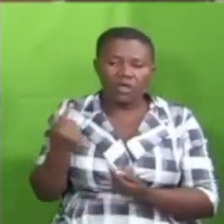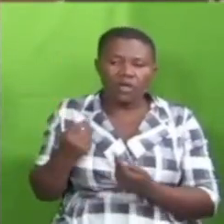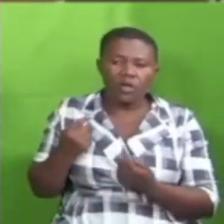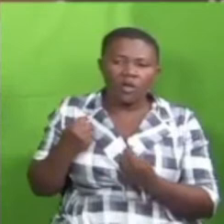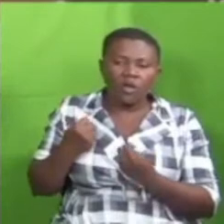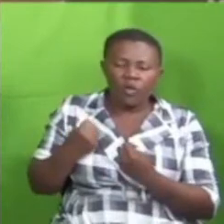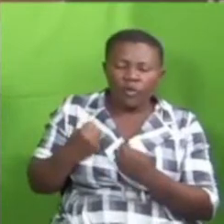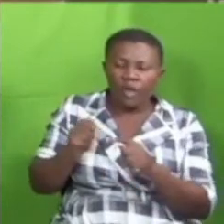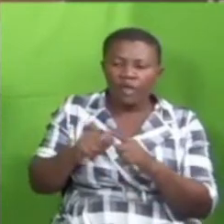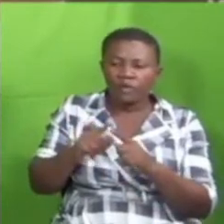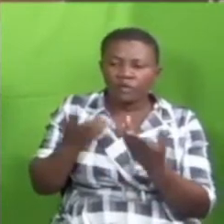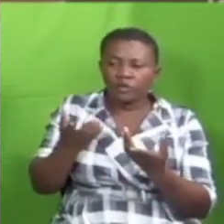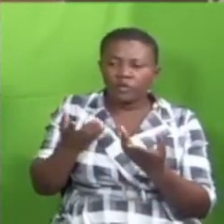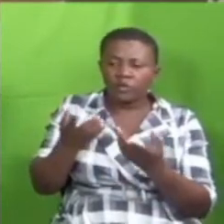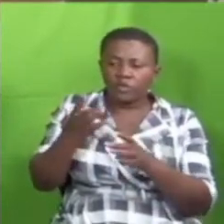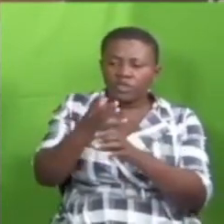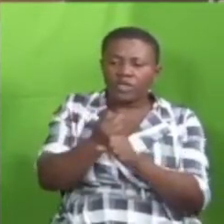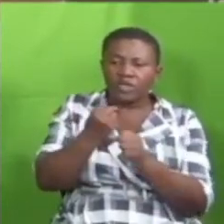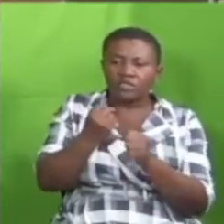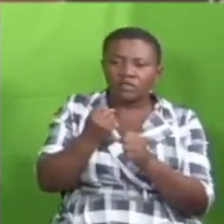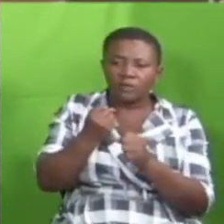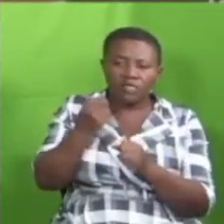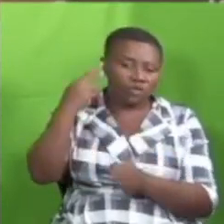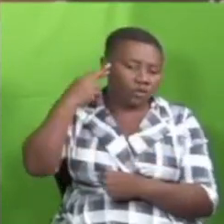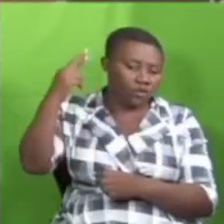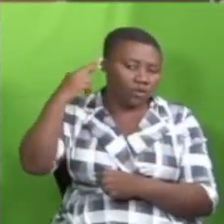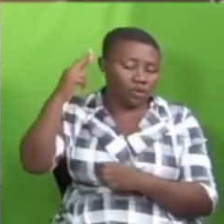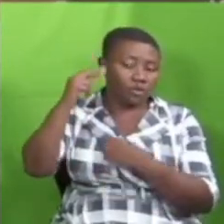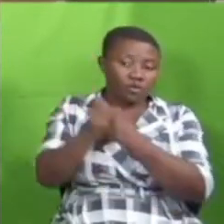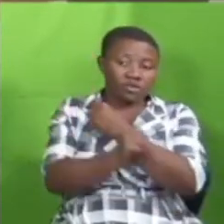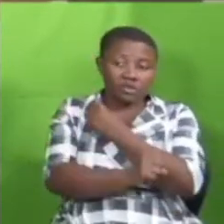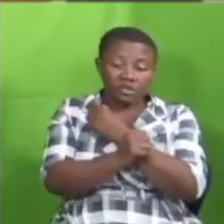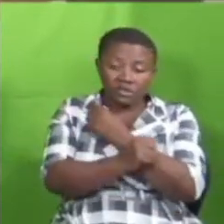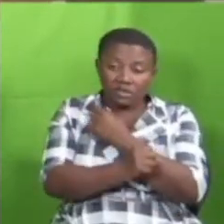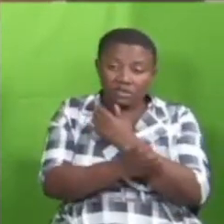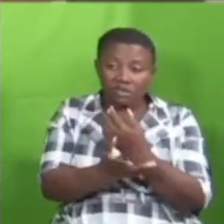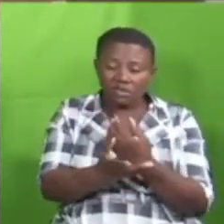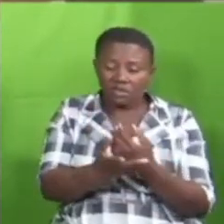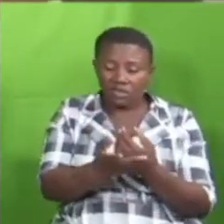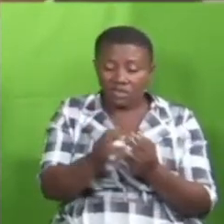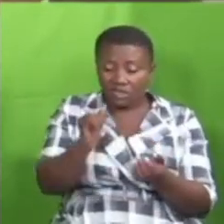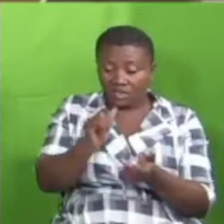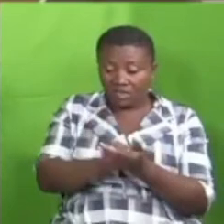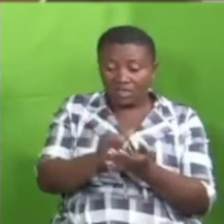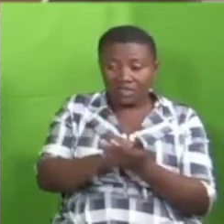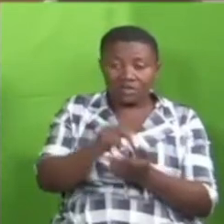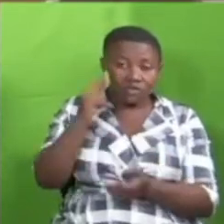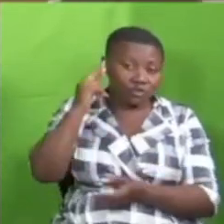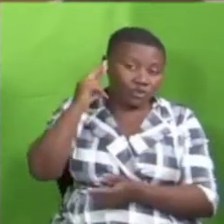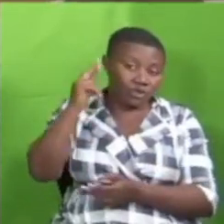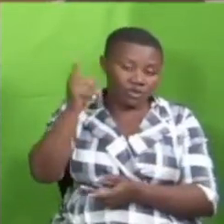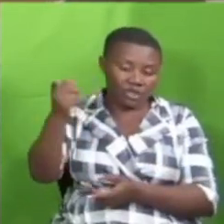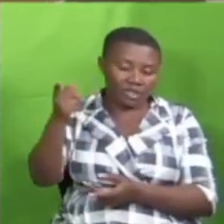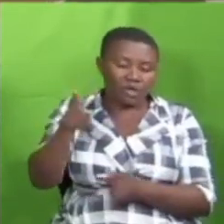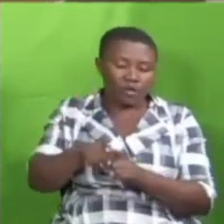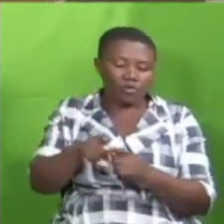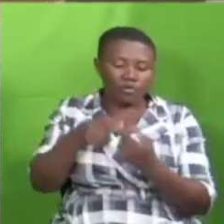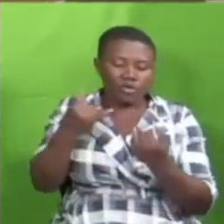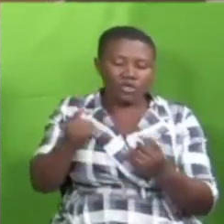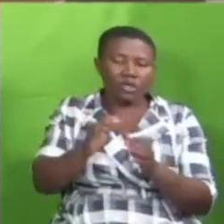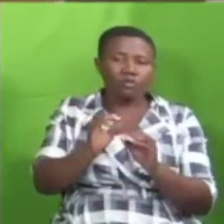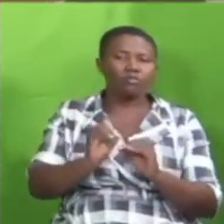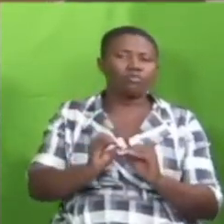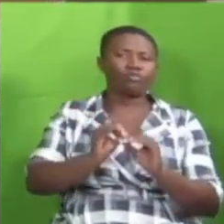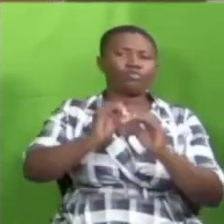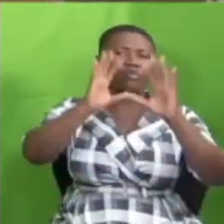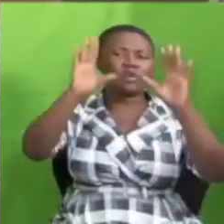the first person to get a radio station for the Shama area, which station today I'm sure is probably the busiest if we